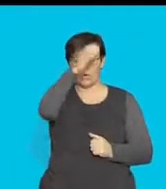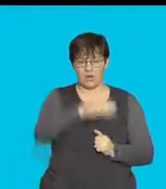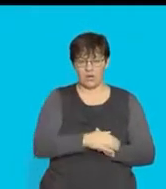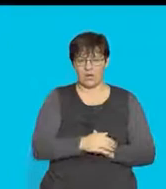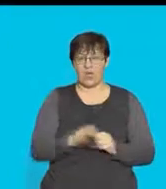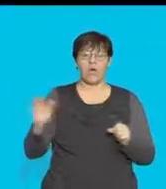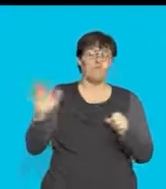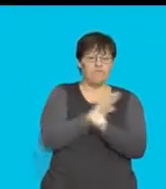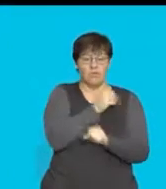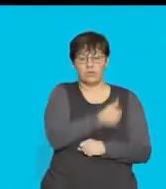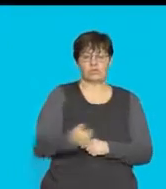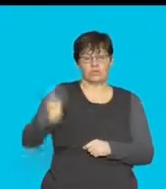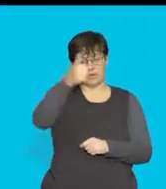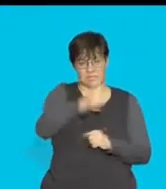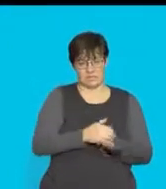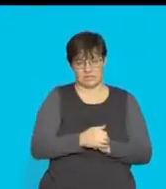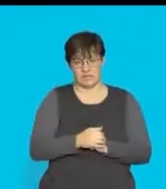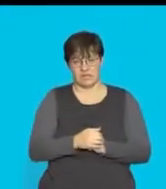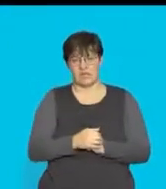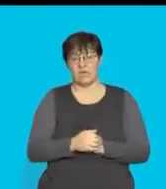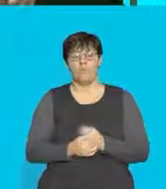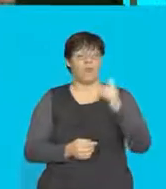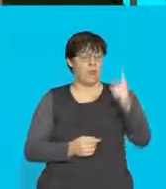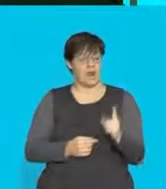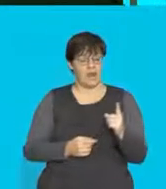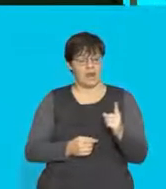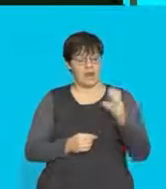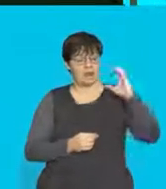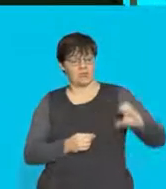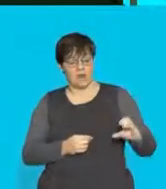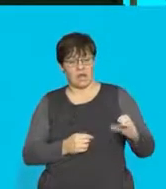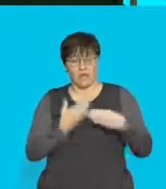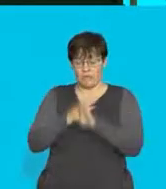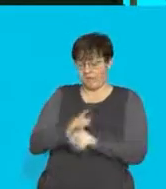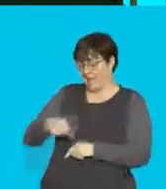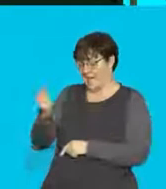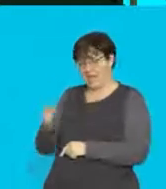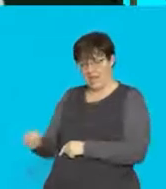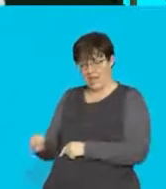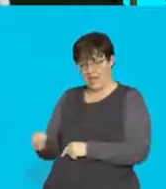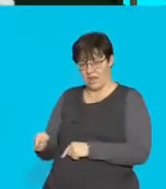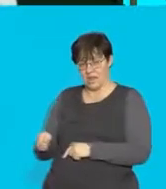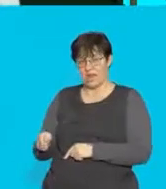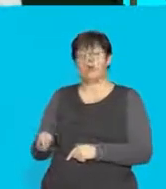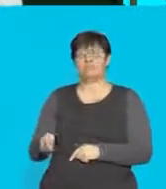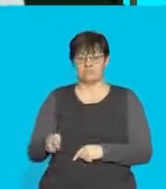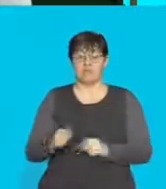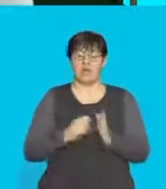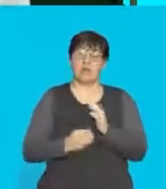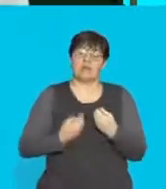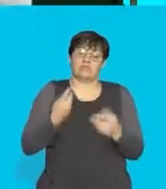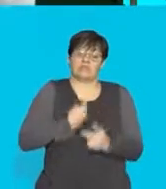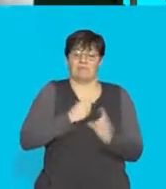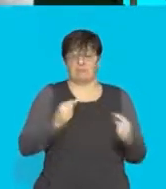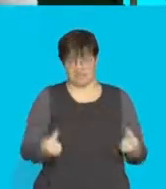the concept of complete dominance in our lesson, where one characteristic prevents another characteristic coded for by that gene